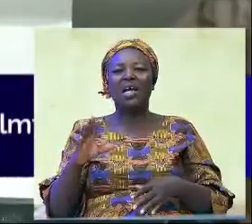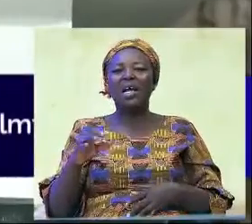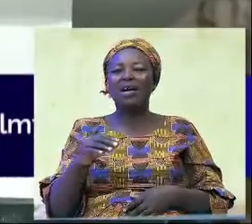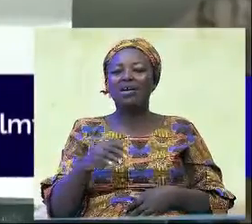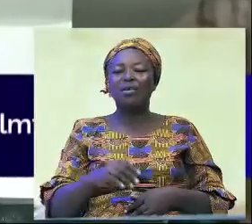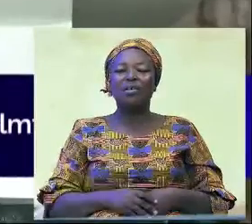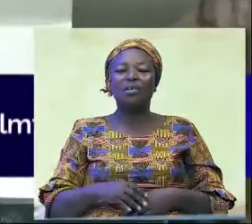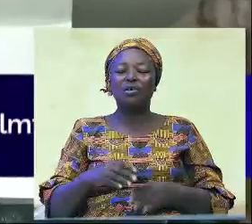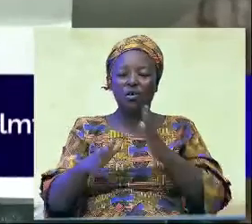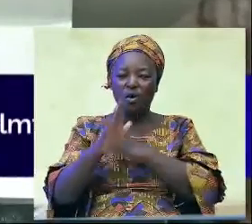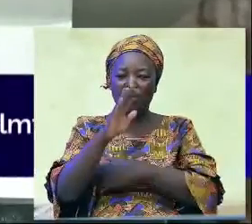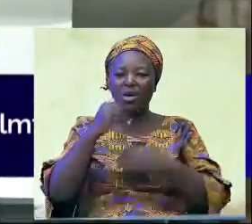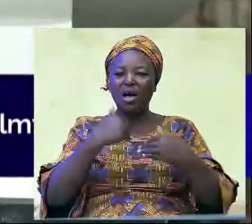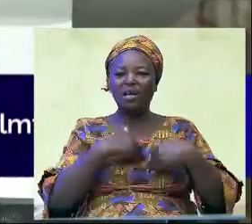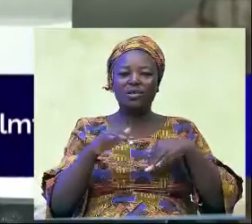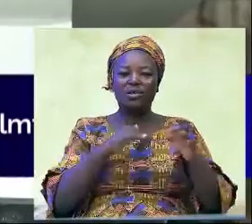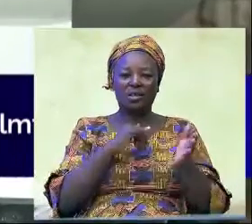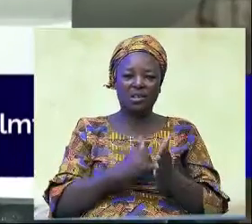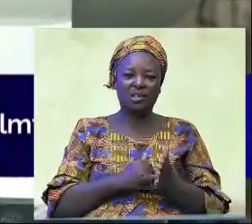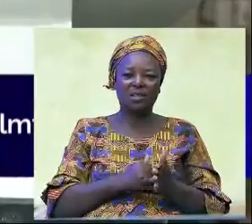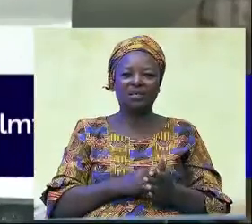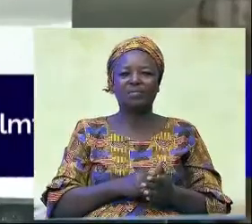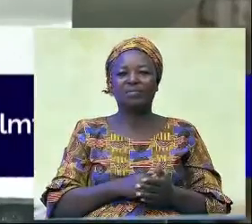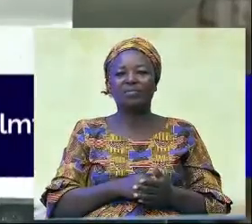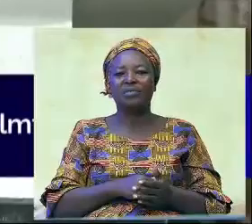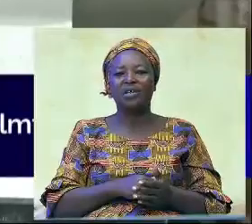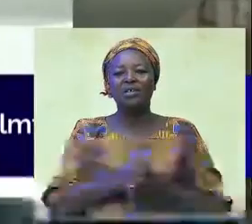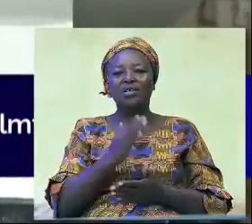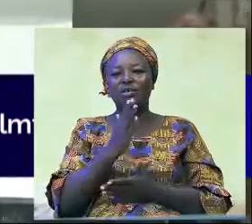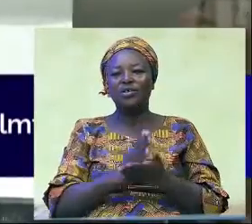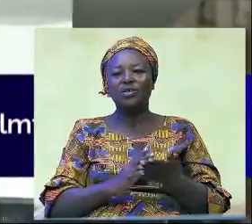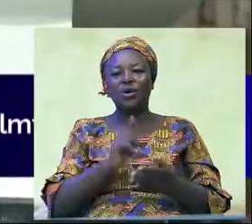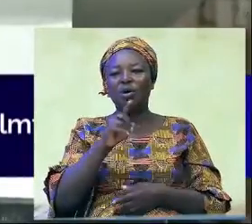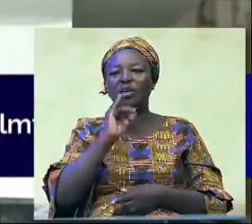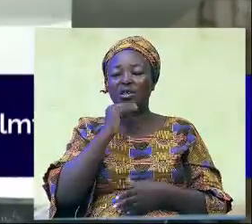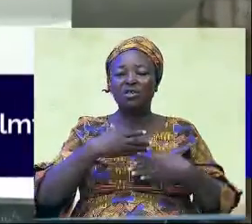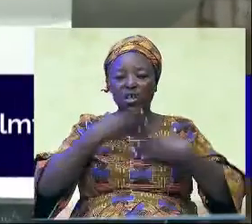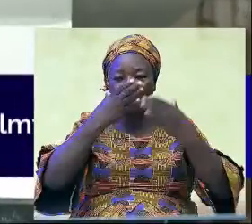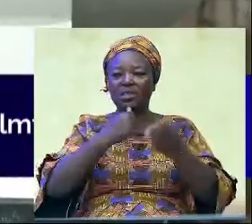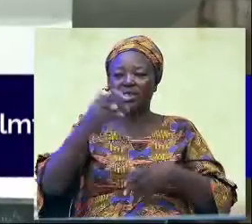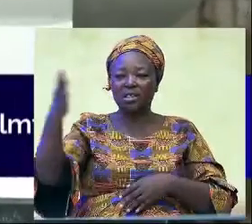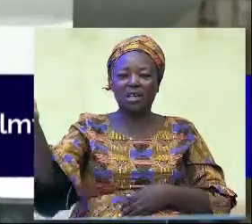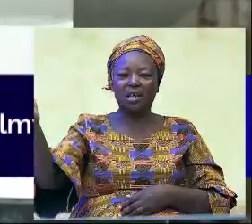you? God has done it. The swelling is gone.